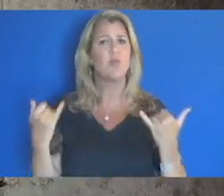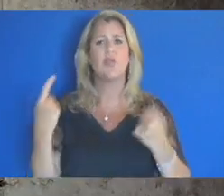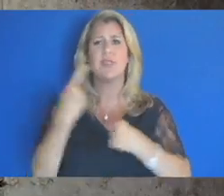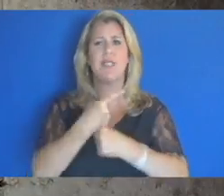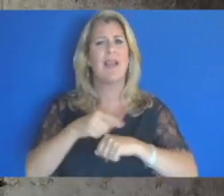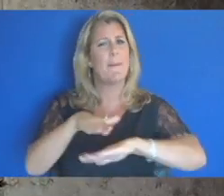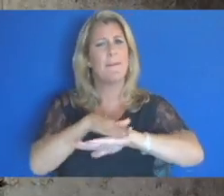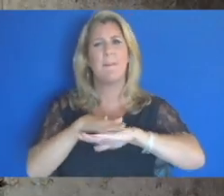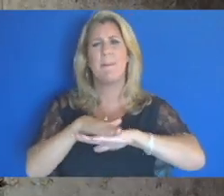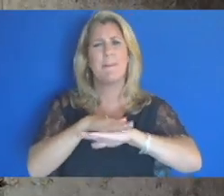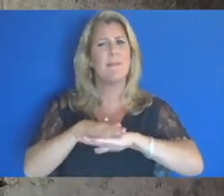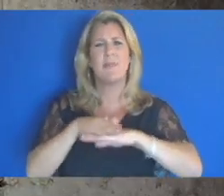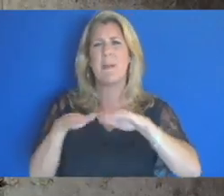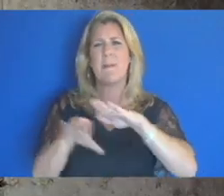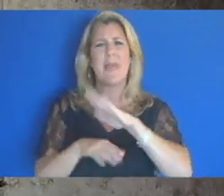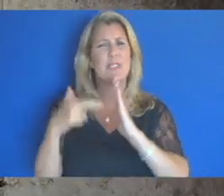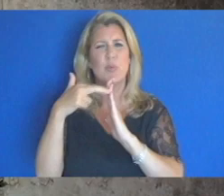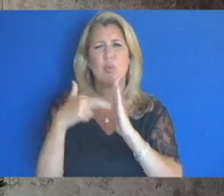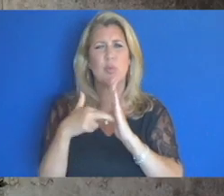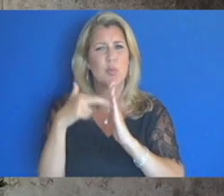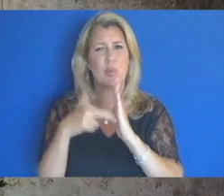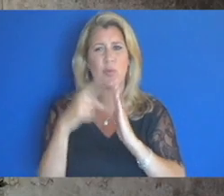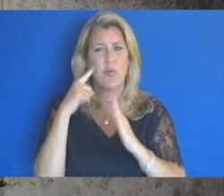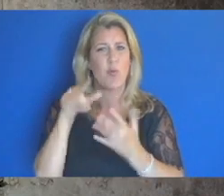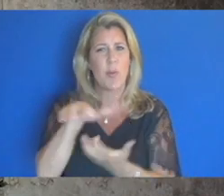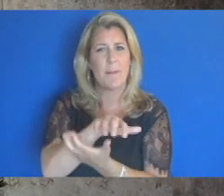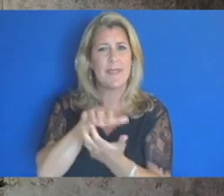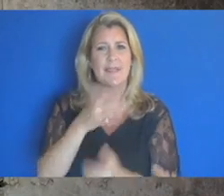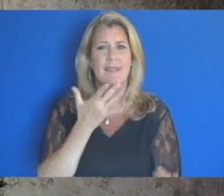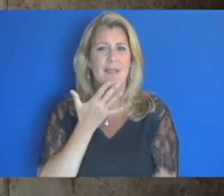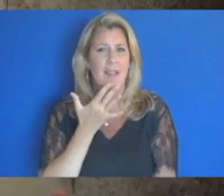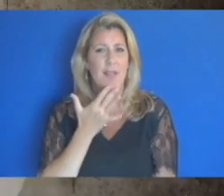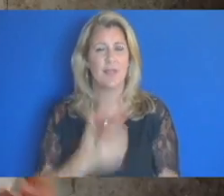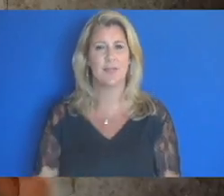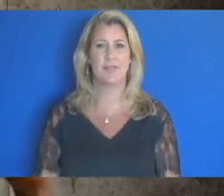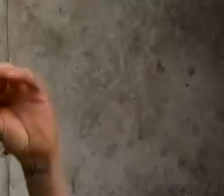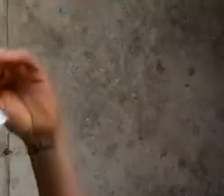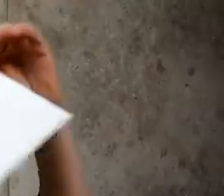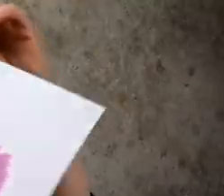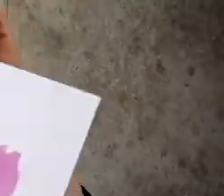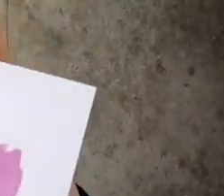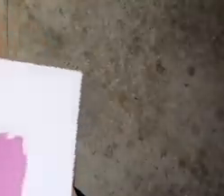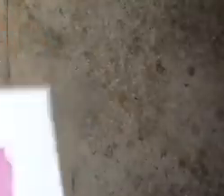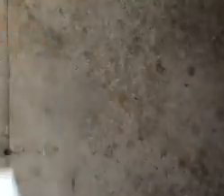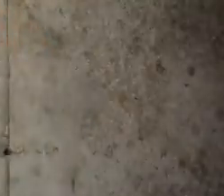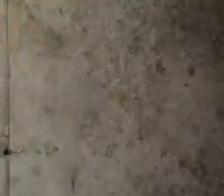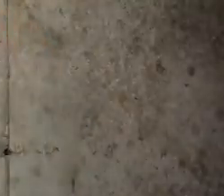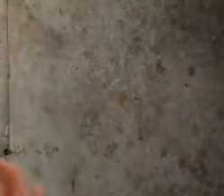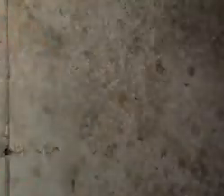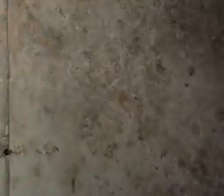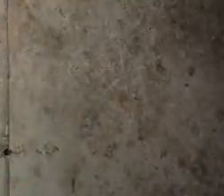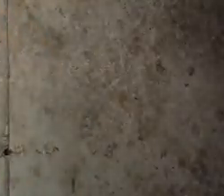deep, but today I'm just going to teach you some basic rules.